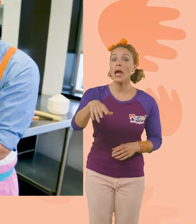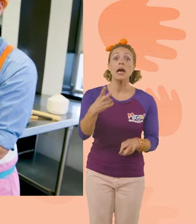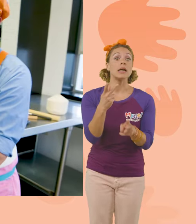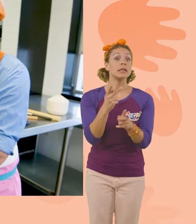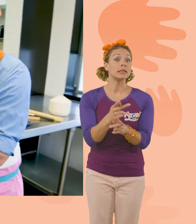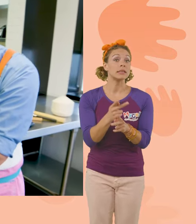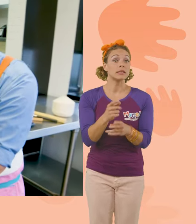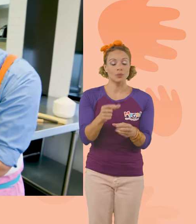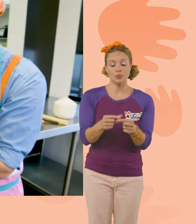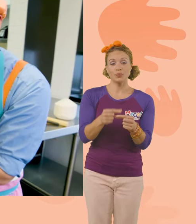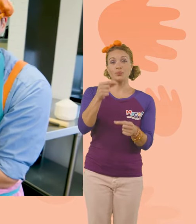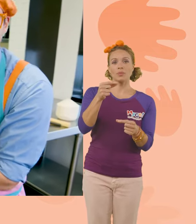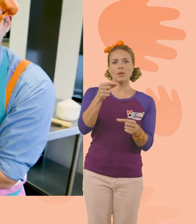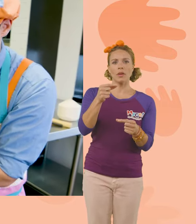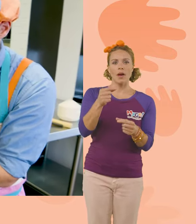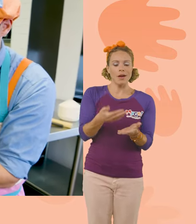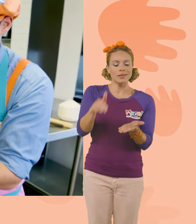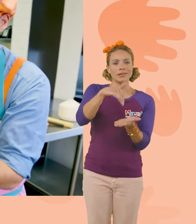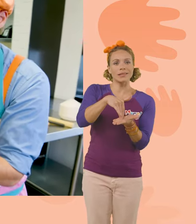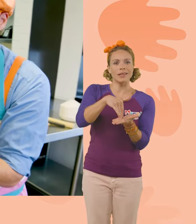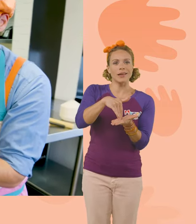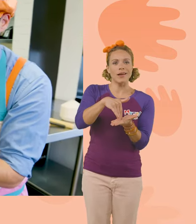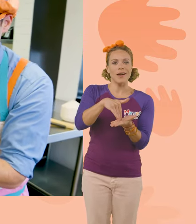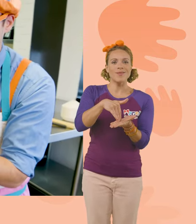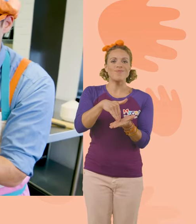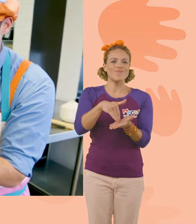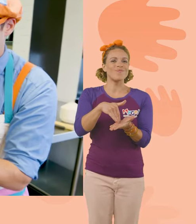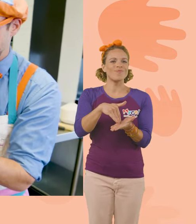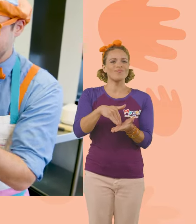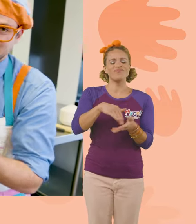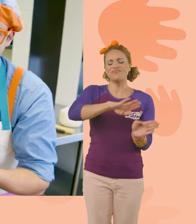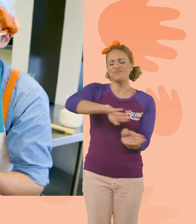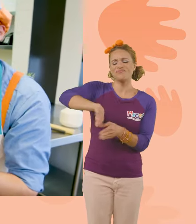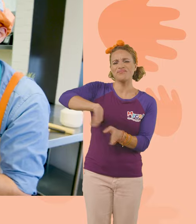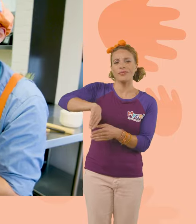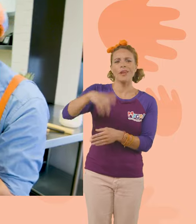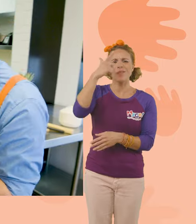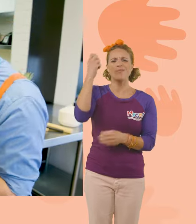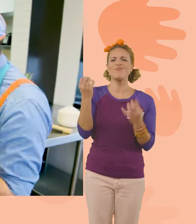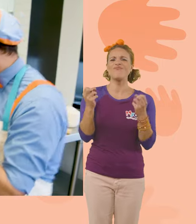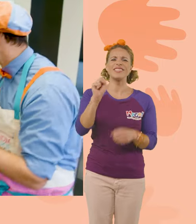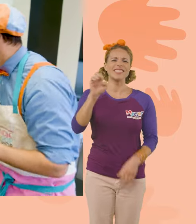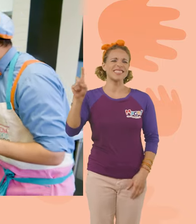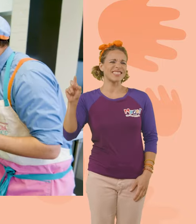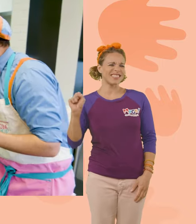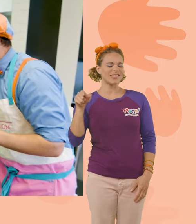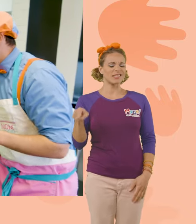core, you keep the core, which is the center, out of it, because there's a lot of seeds in